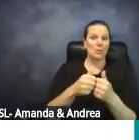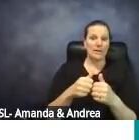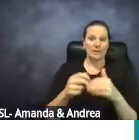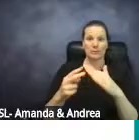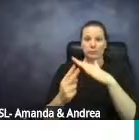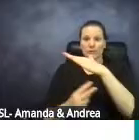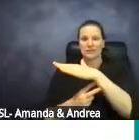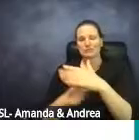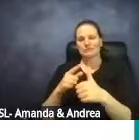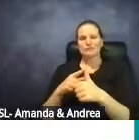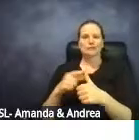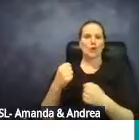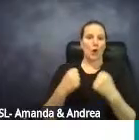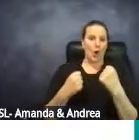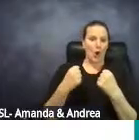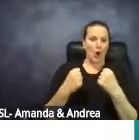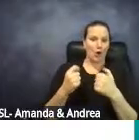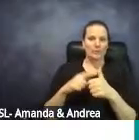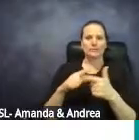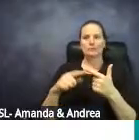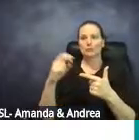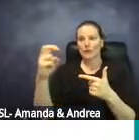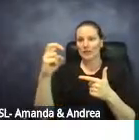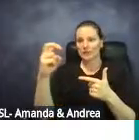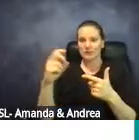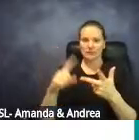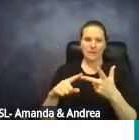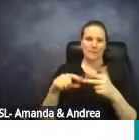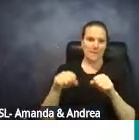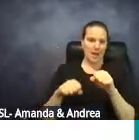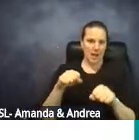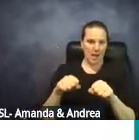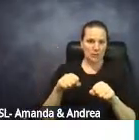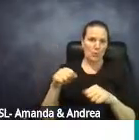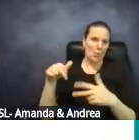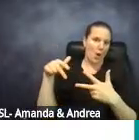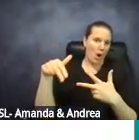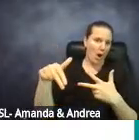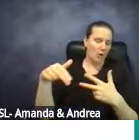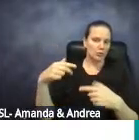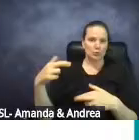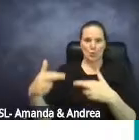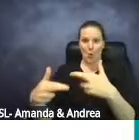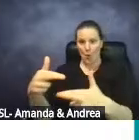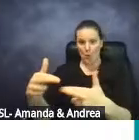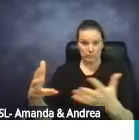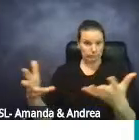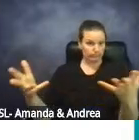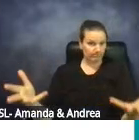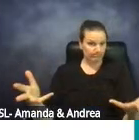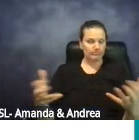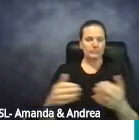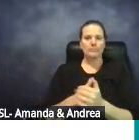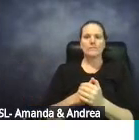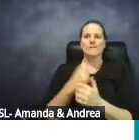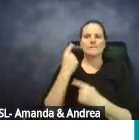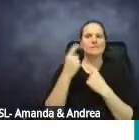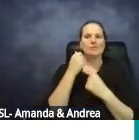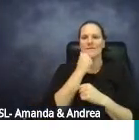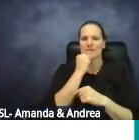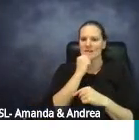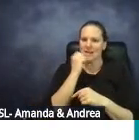by car, transit, bike, walking, rolling, however it may be, considering their day-to-day